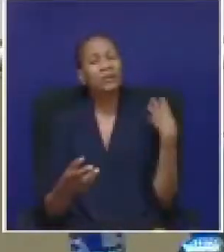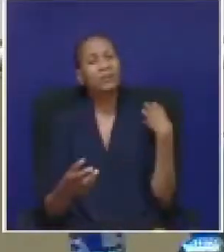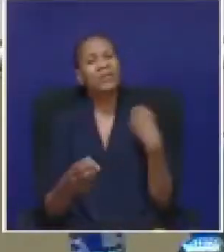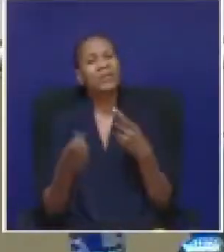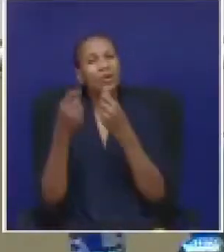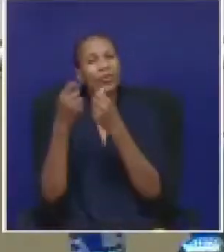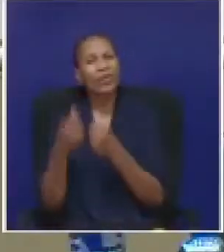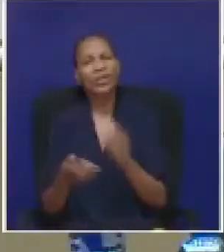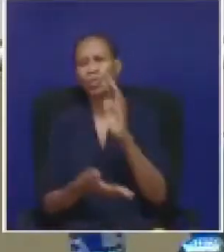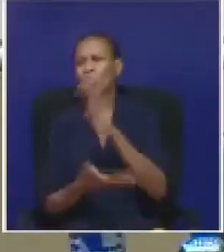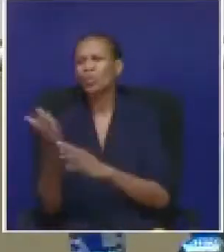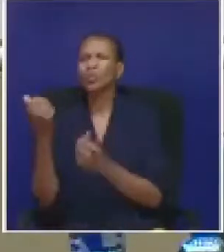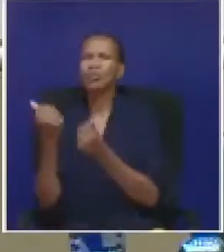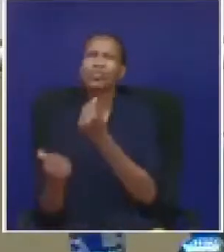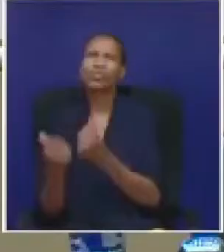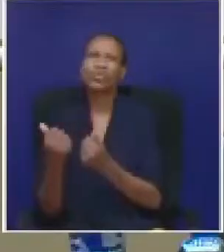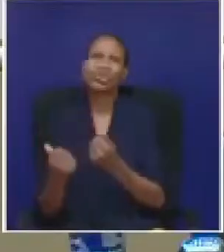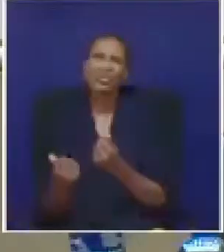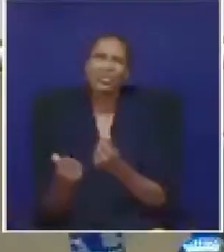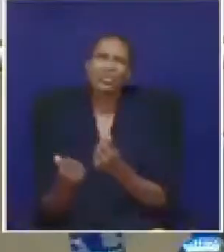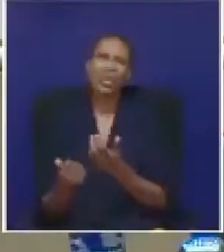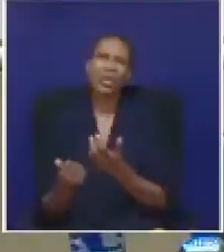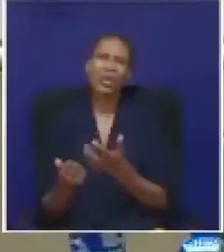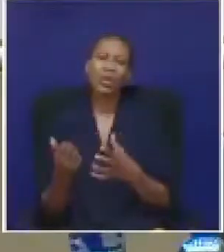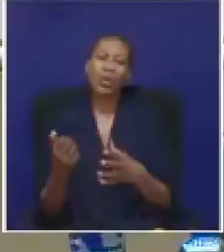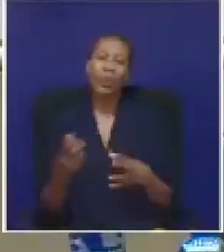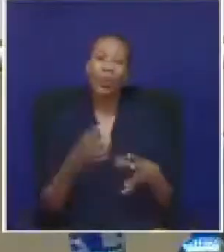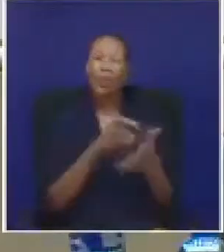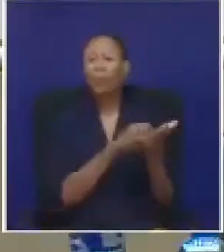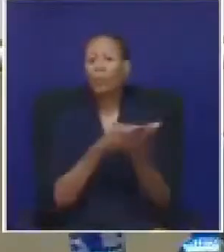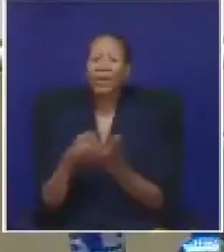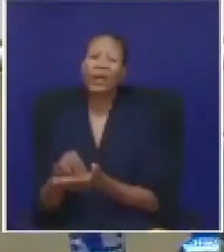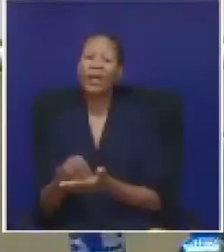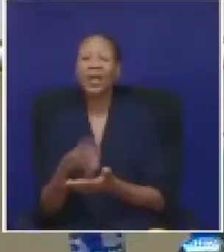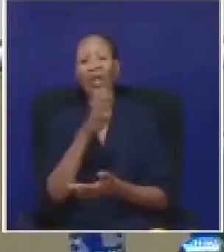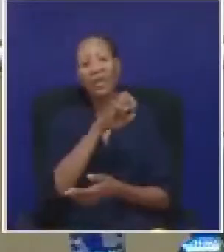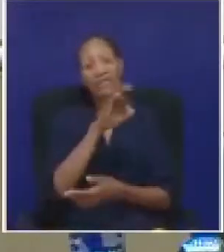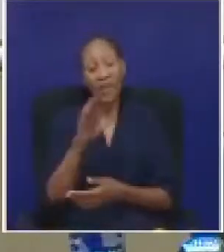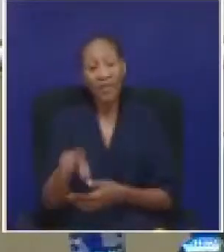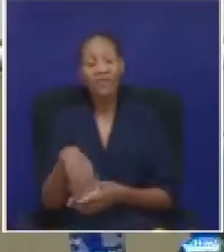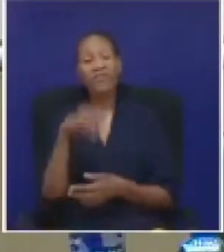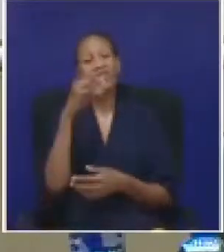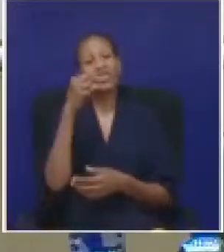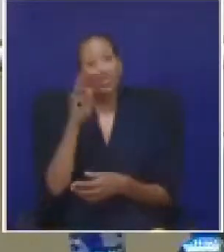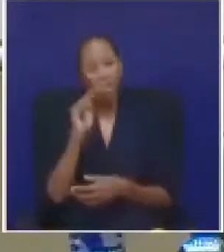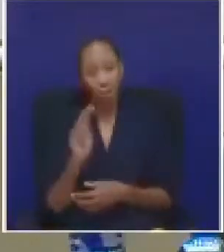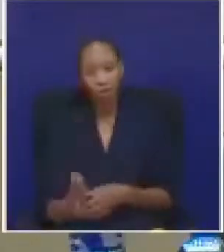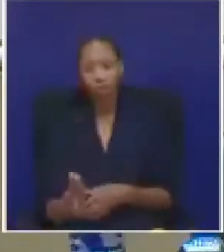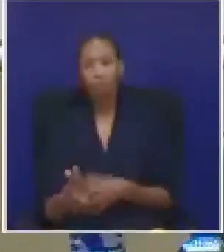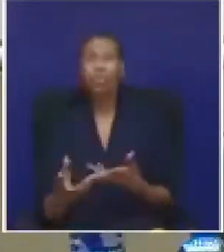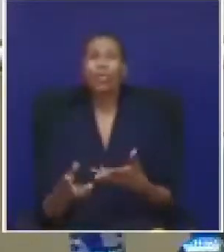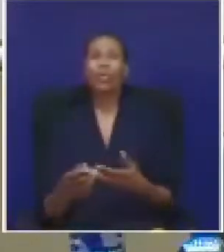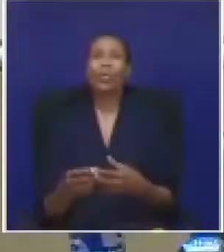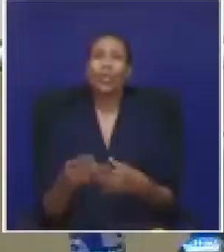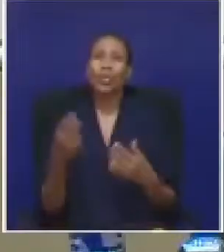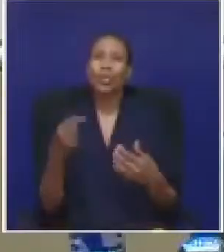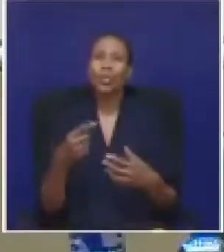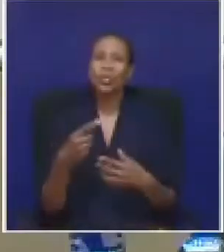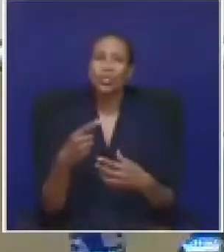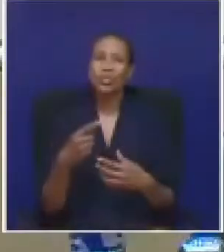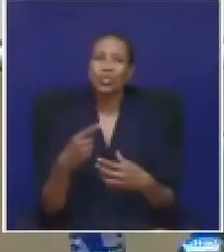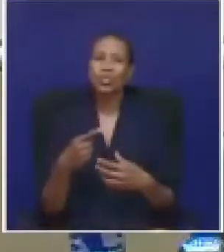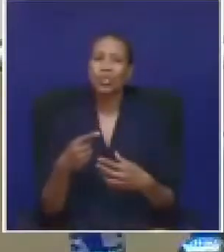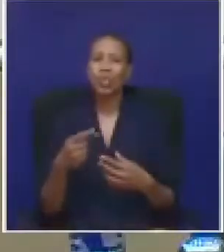court, settle with their main GNU partner and the EFF, who claimed Pyrrhic victories at your